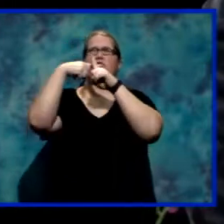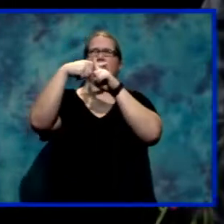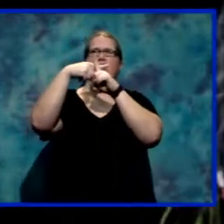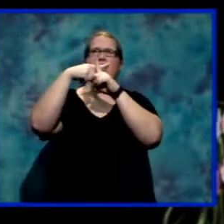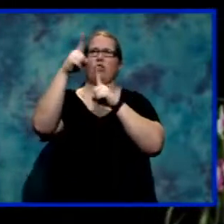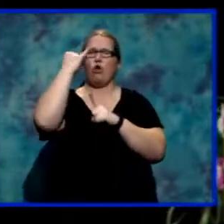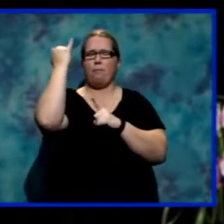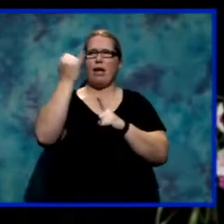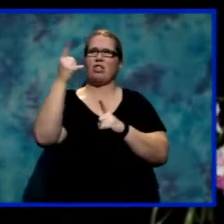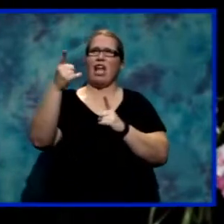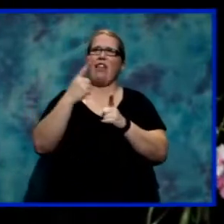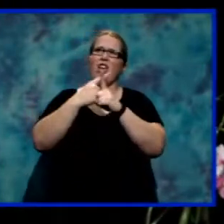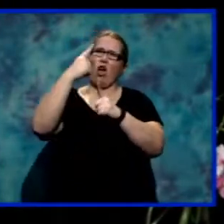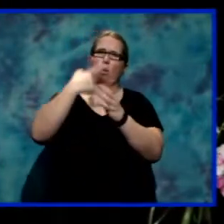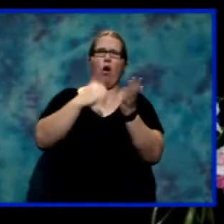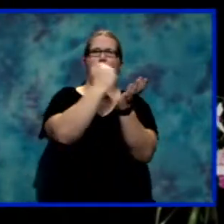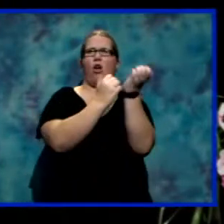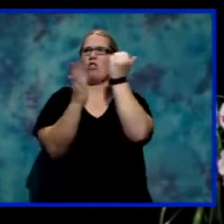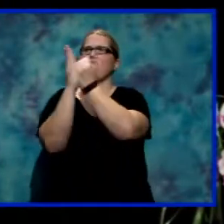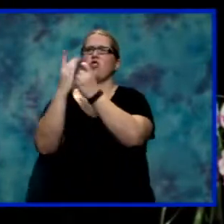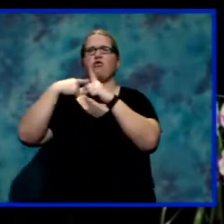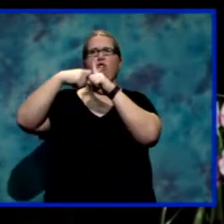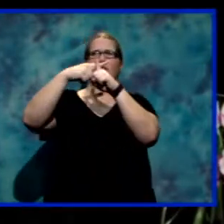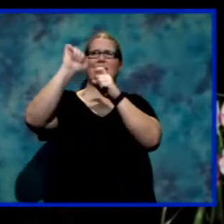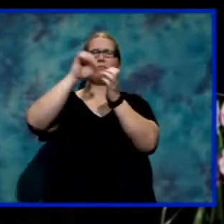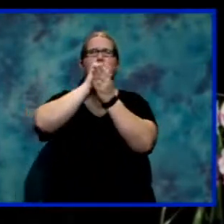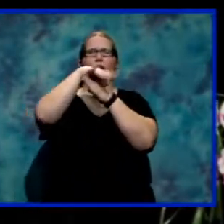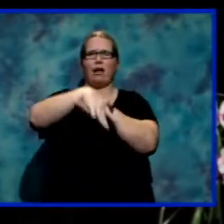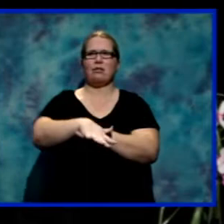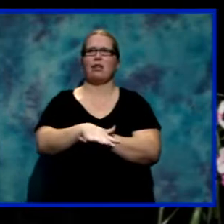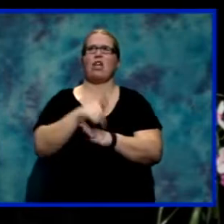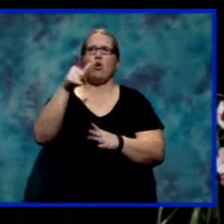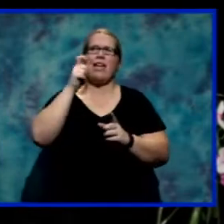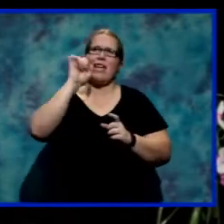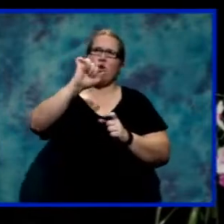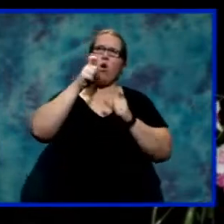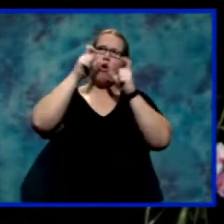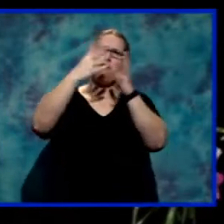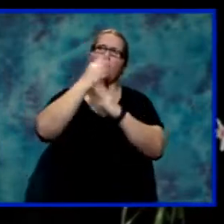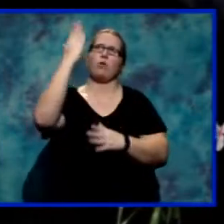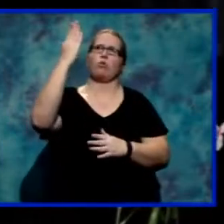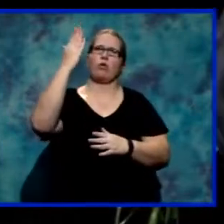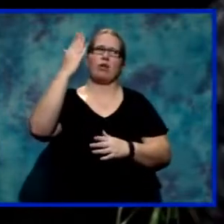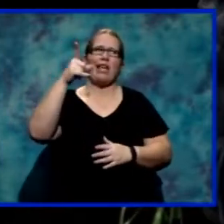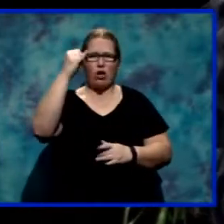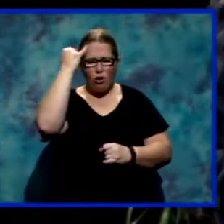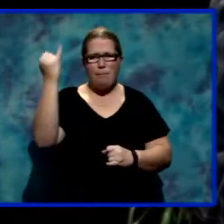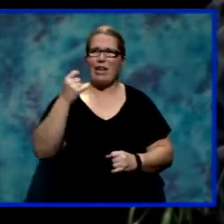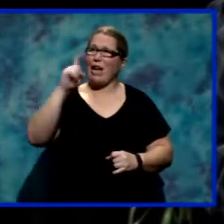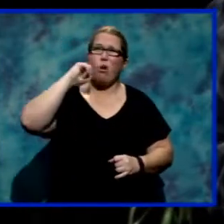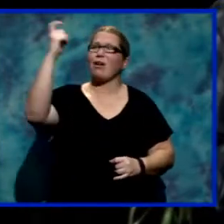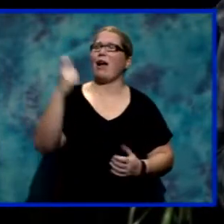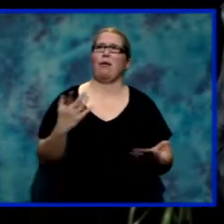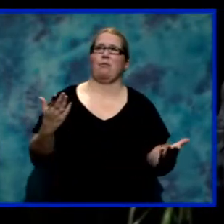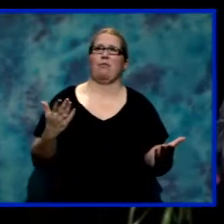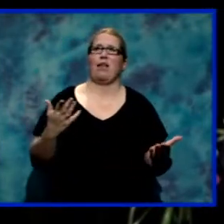Can you imagine he was nailed to the cross and his blood was shed for you? And when he hears that call from you, no matter what you've done, where you've been, can you imagine he won't come?